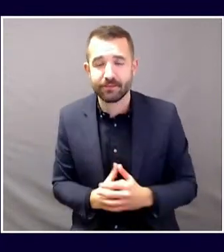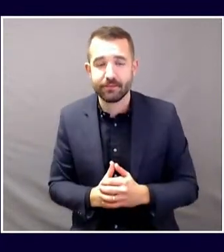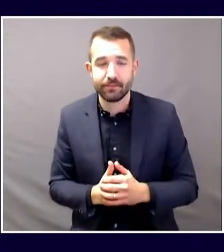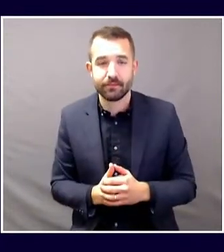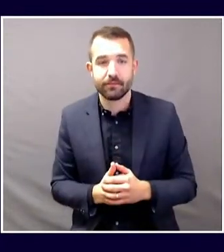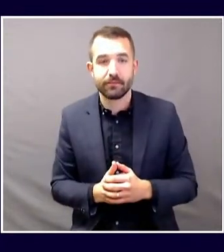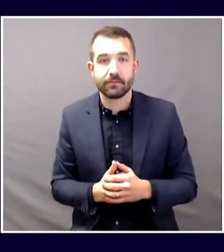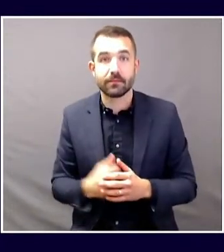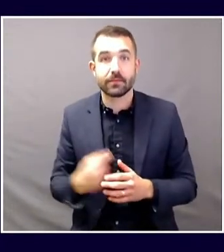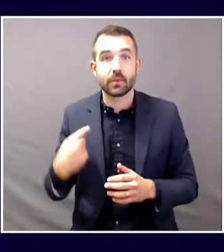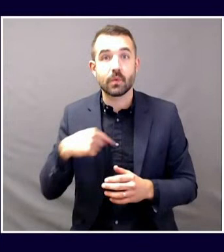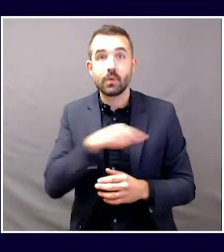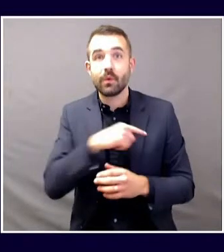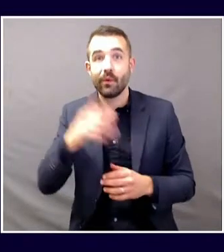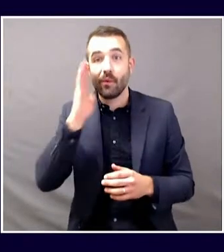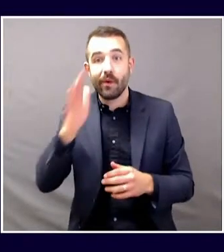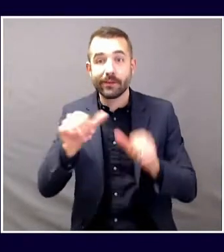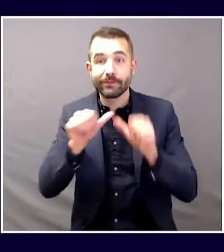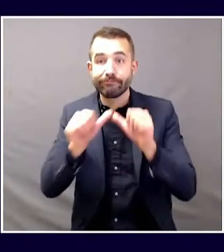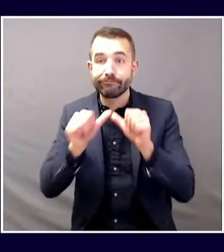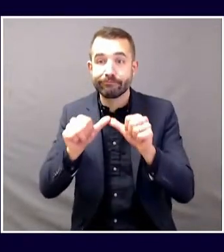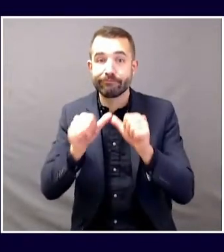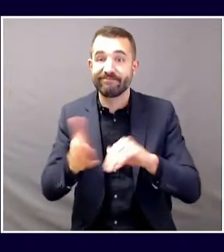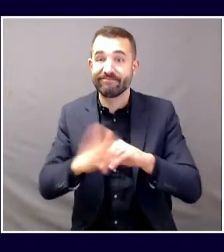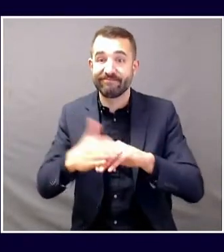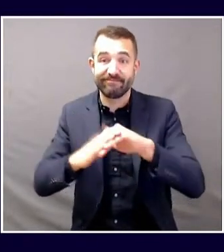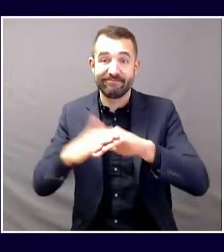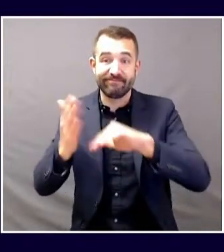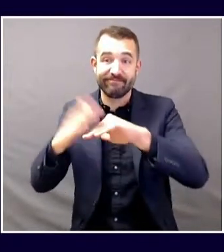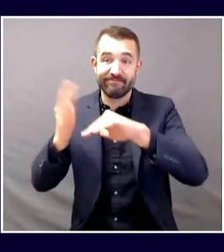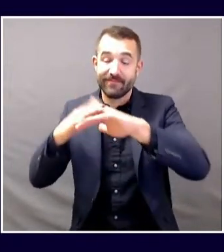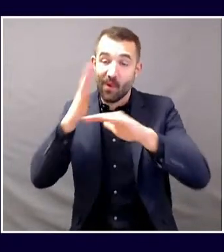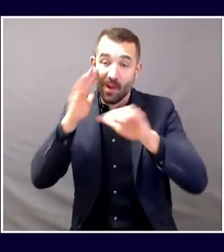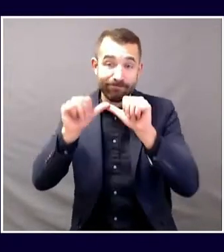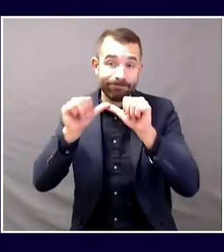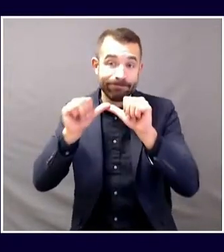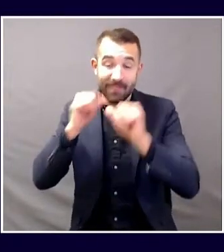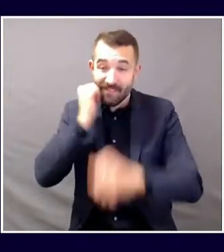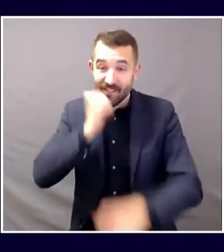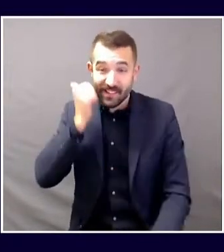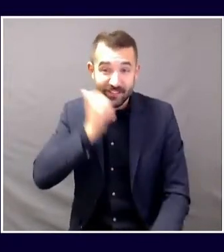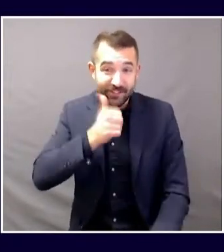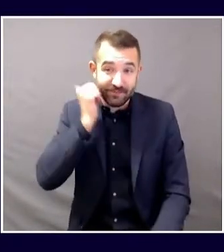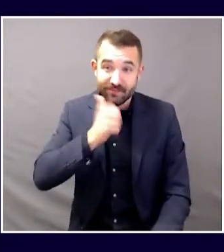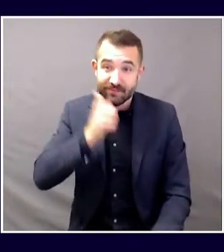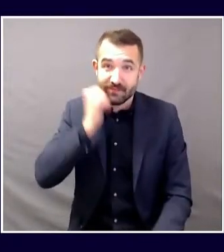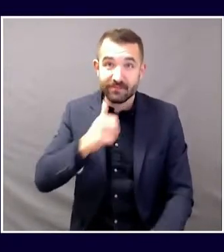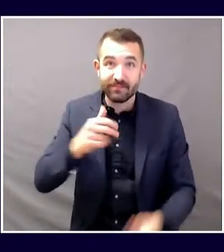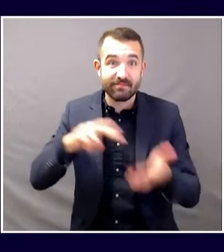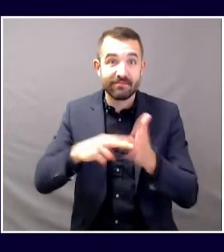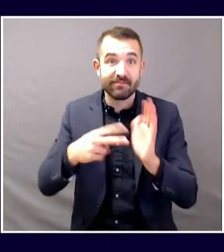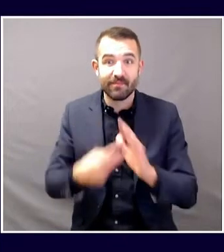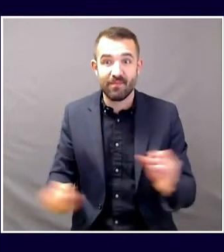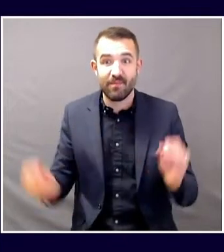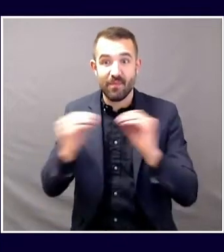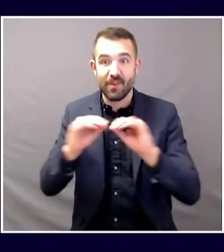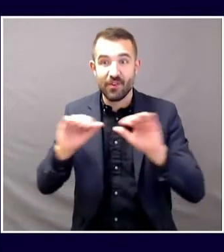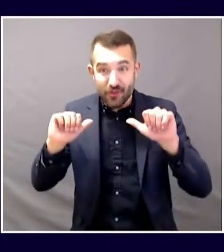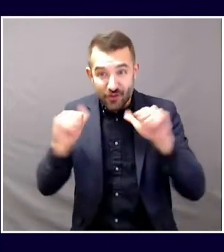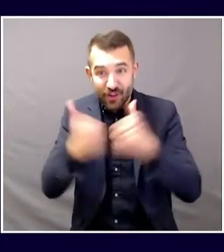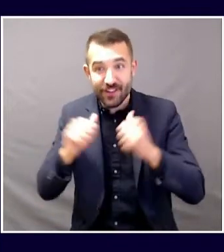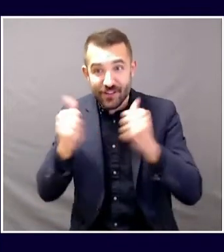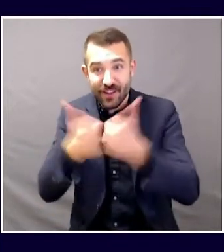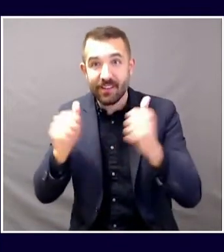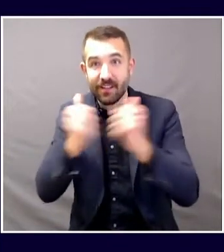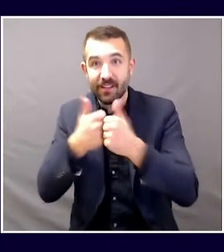this trajectory of increasing cases, which each passing day will make it harder and harder to put a lid on things.